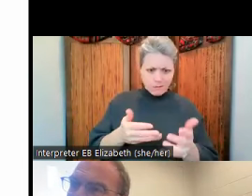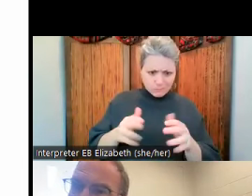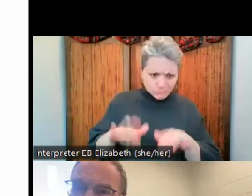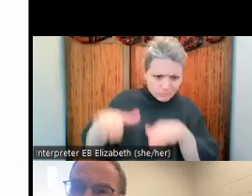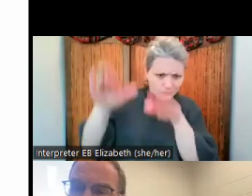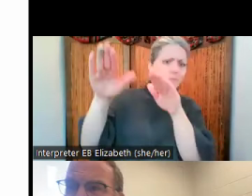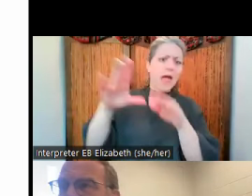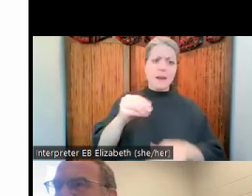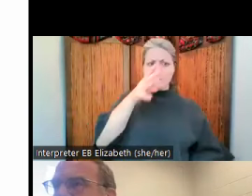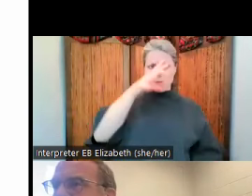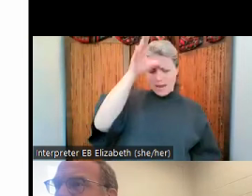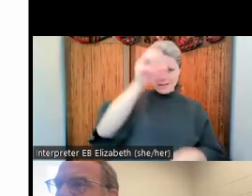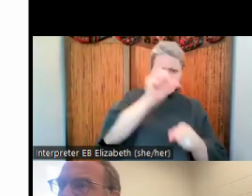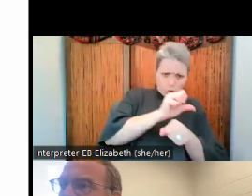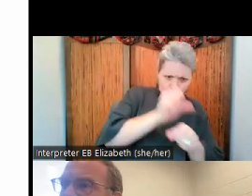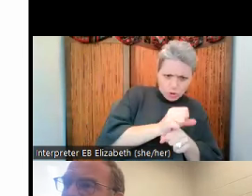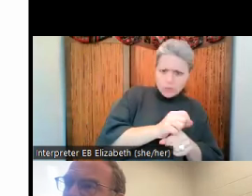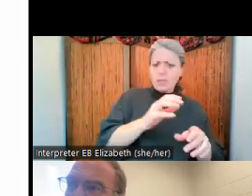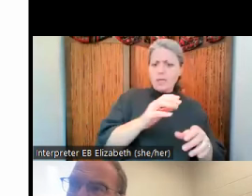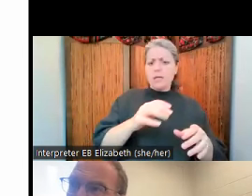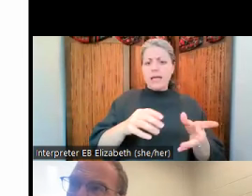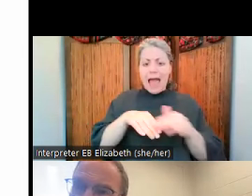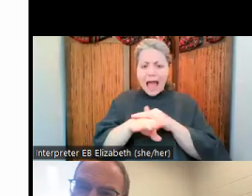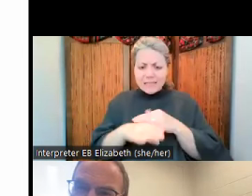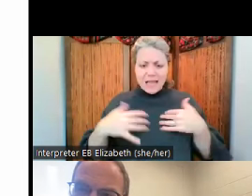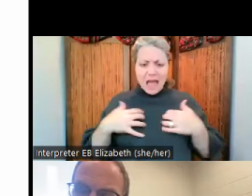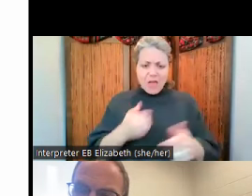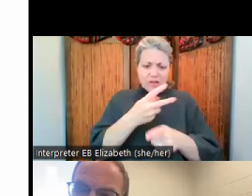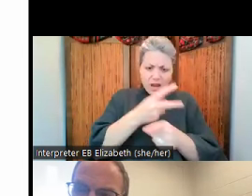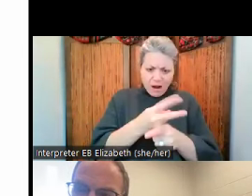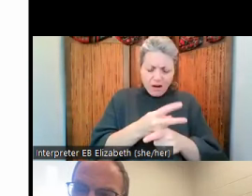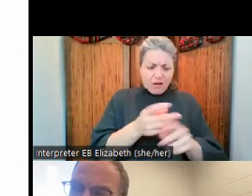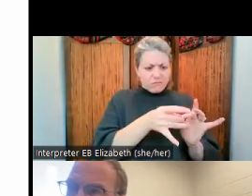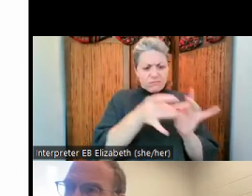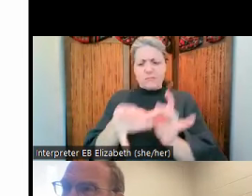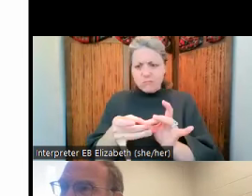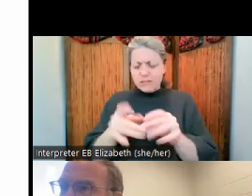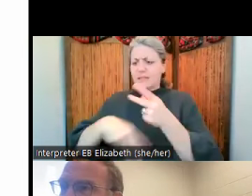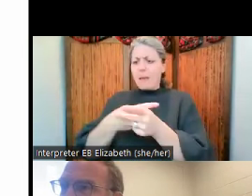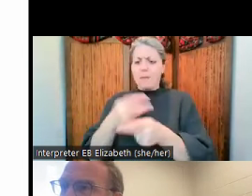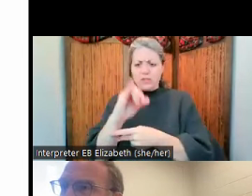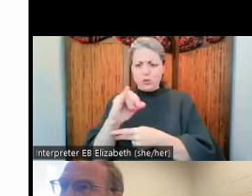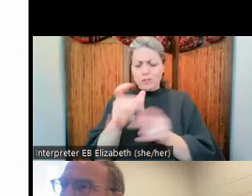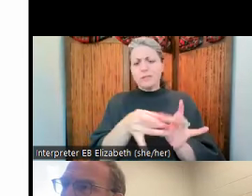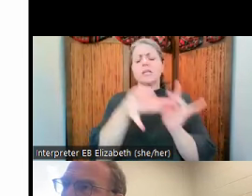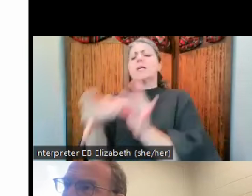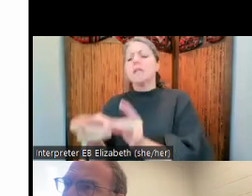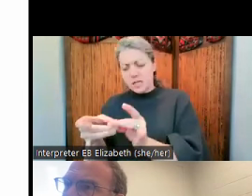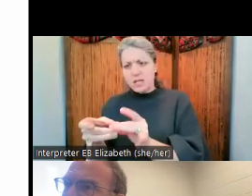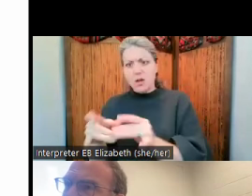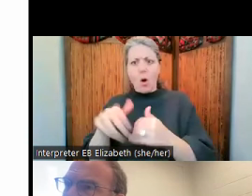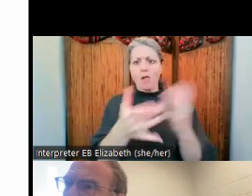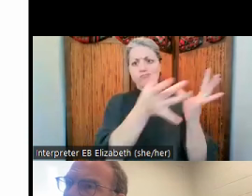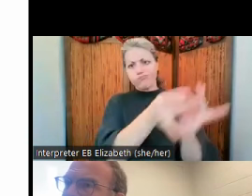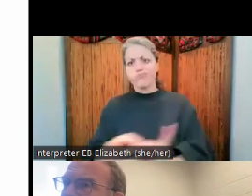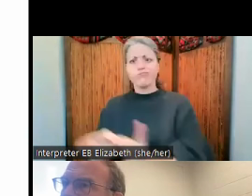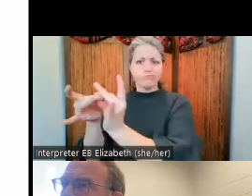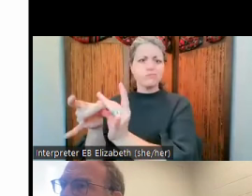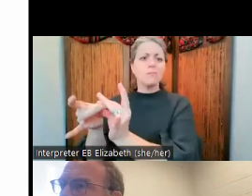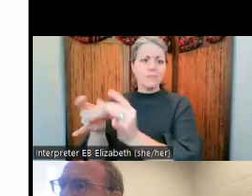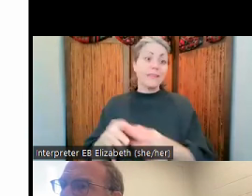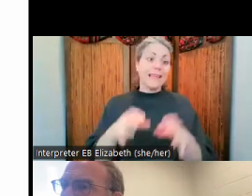may have direct relationship to access to healthcare and what type of insurance the family may have. Education